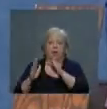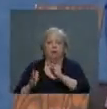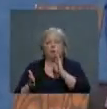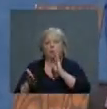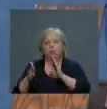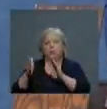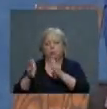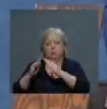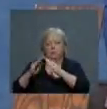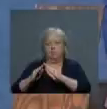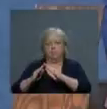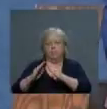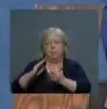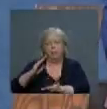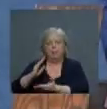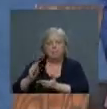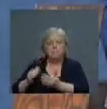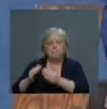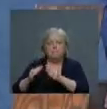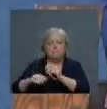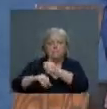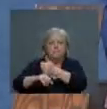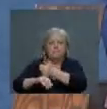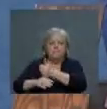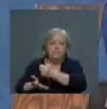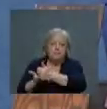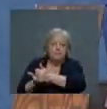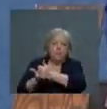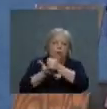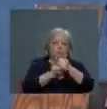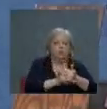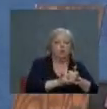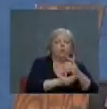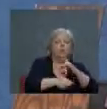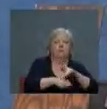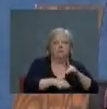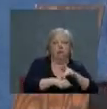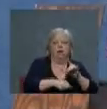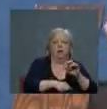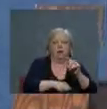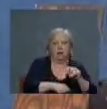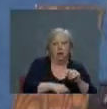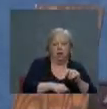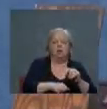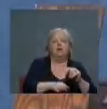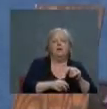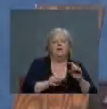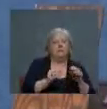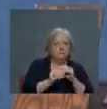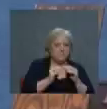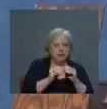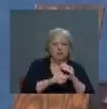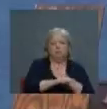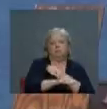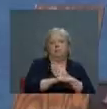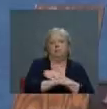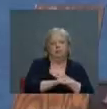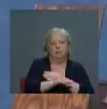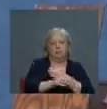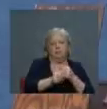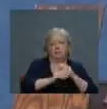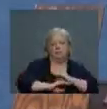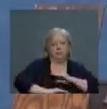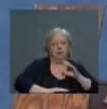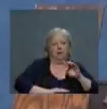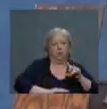to a vacant lot in a neighborhood for infill development, set it up to code and provide that.